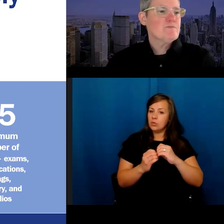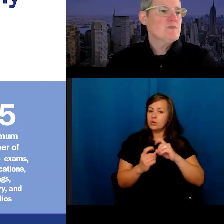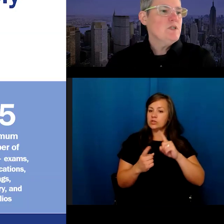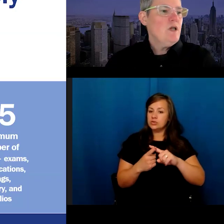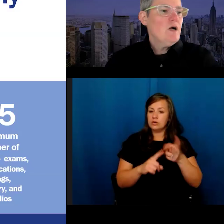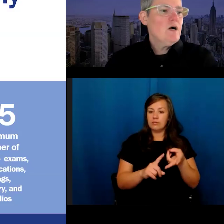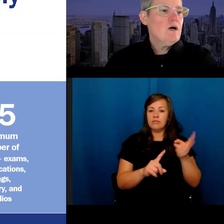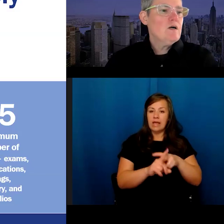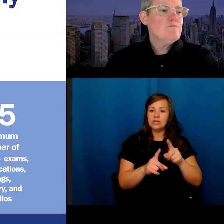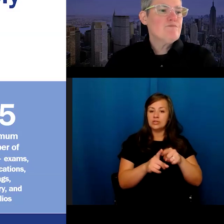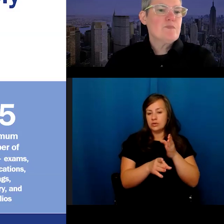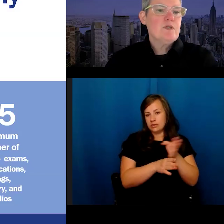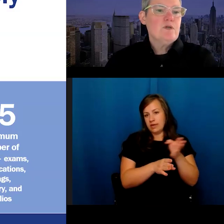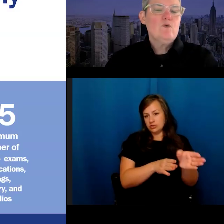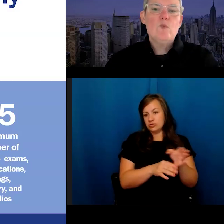major.